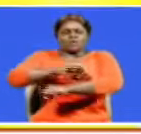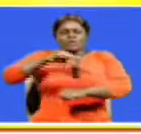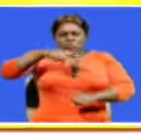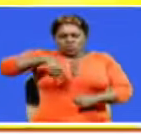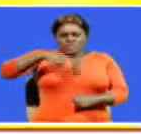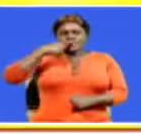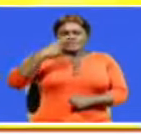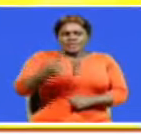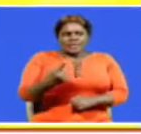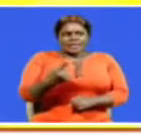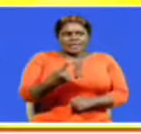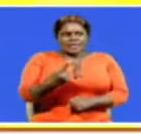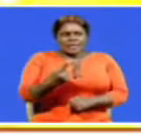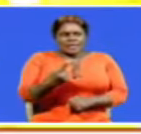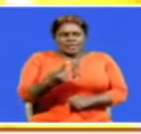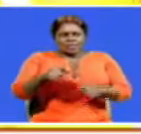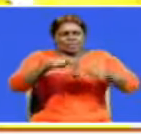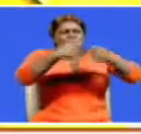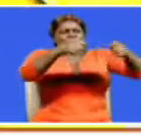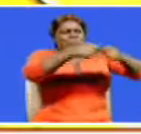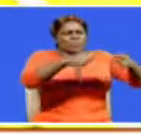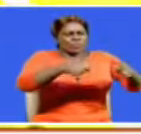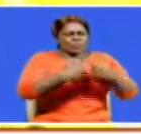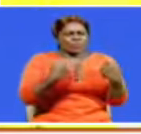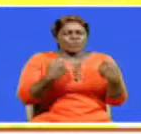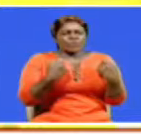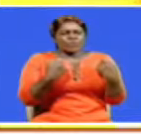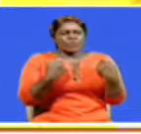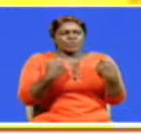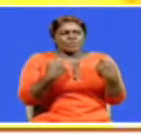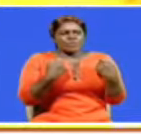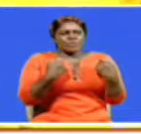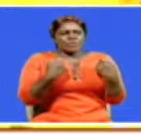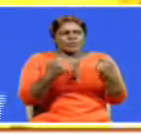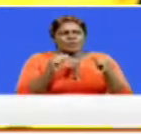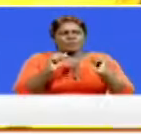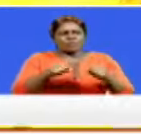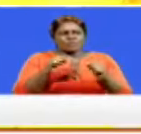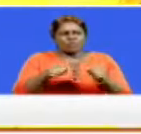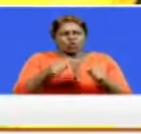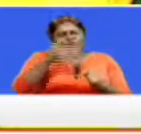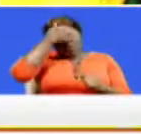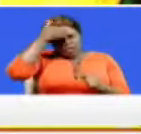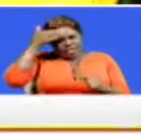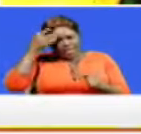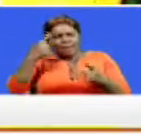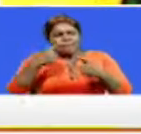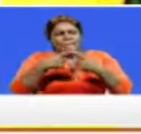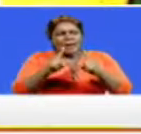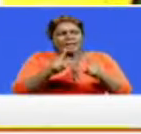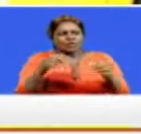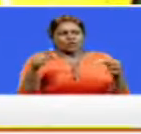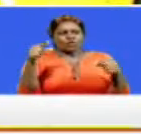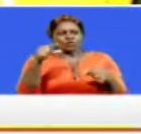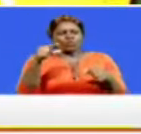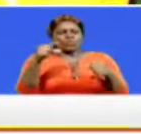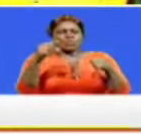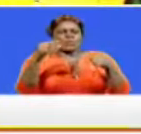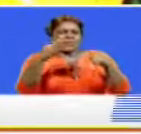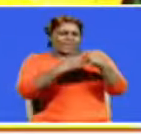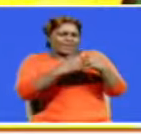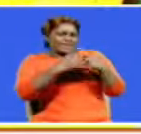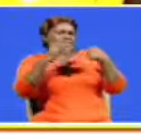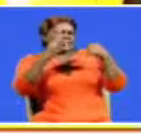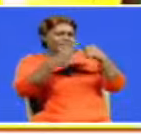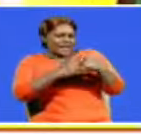saying that what has been messed up in grade 7 can be said as a foregone case, but let us have grade 8 and 9